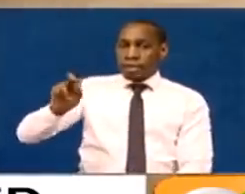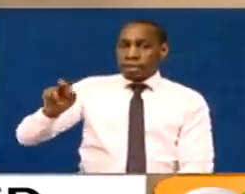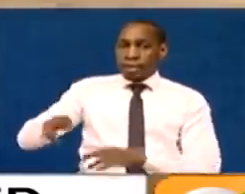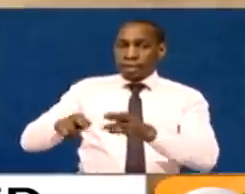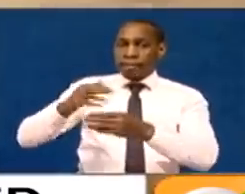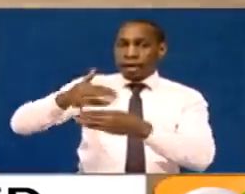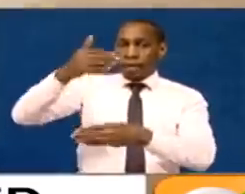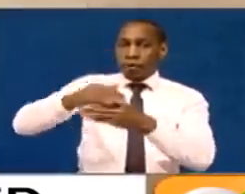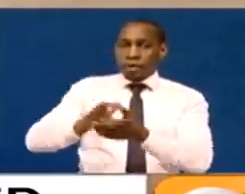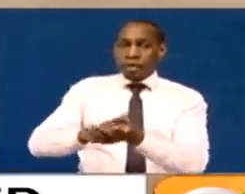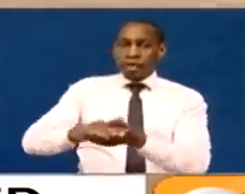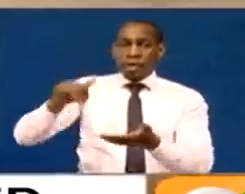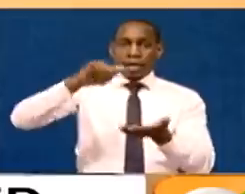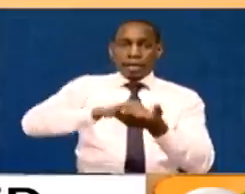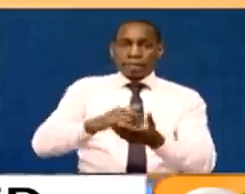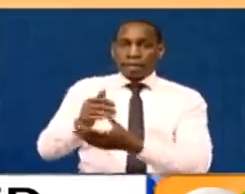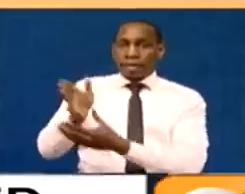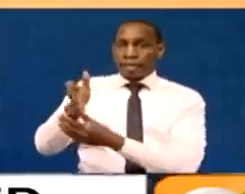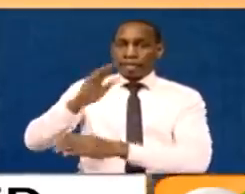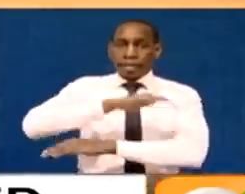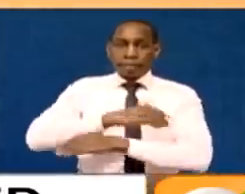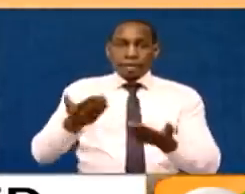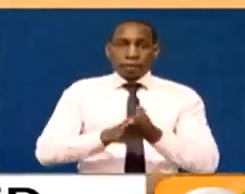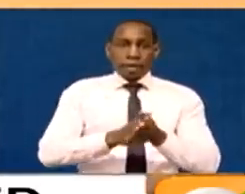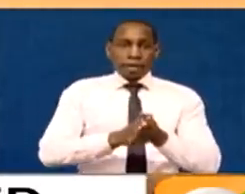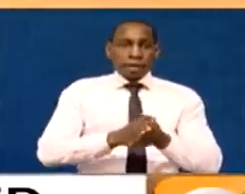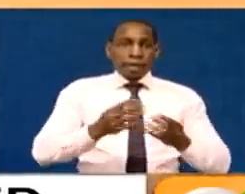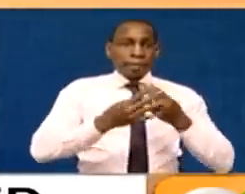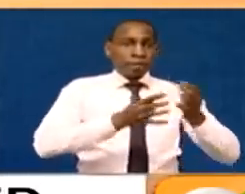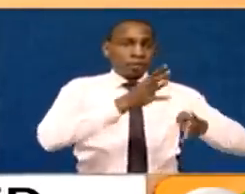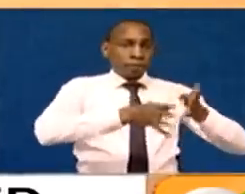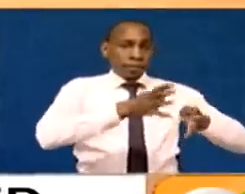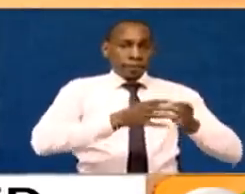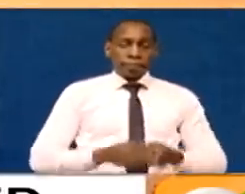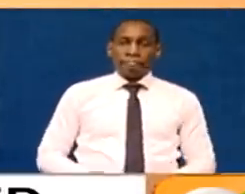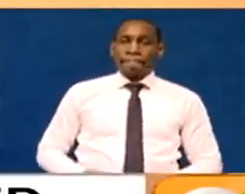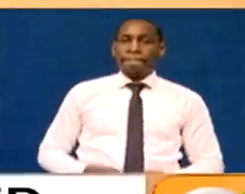counties touched down Thursday afternoon at the Kamiti Maximum Prison.